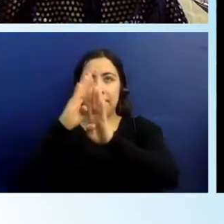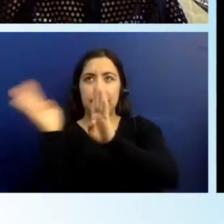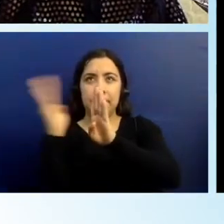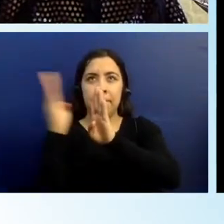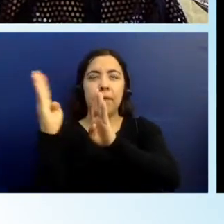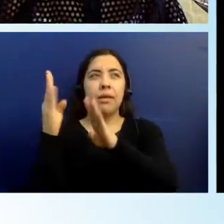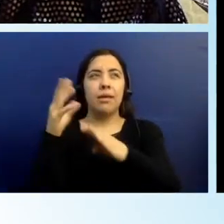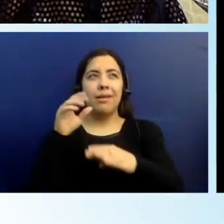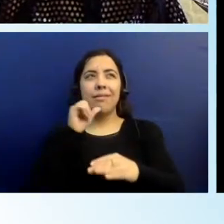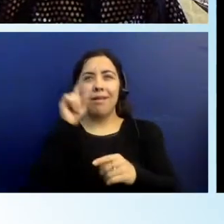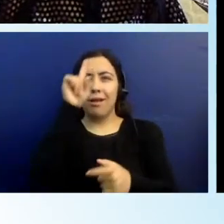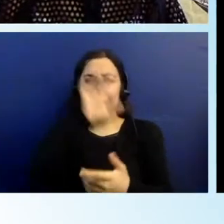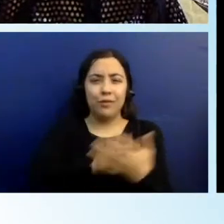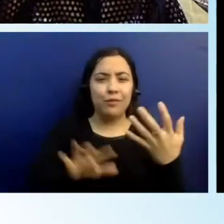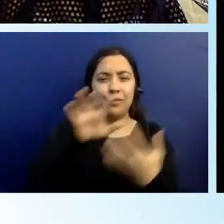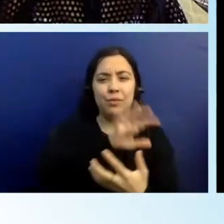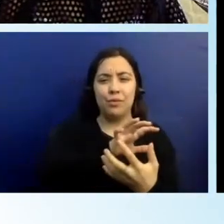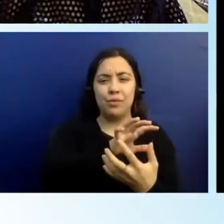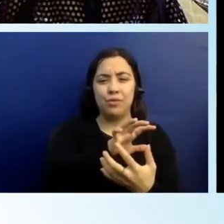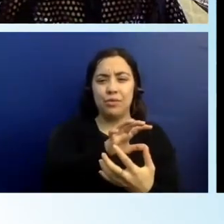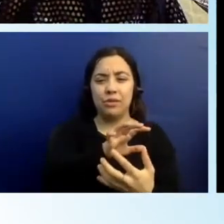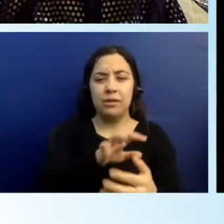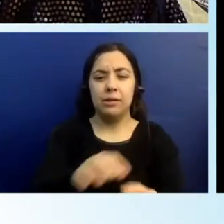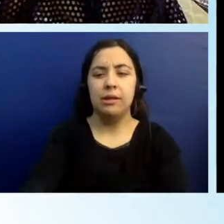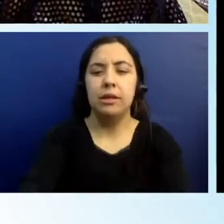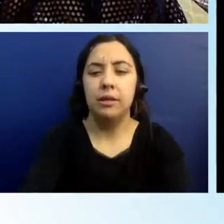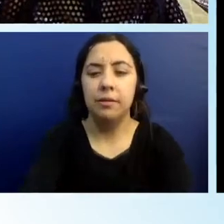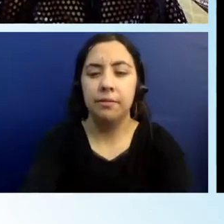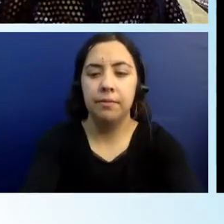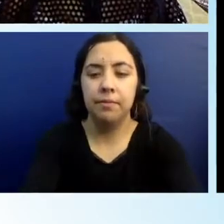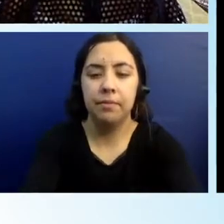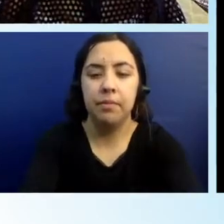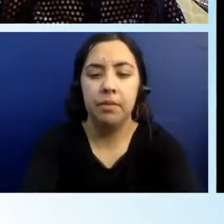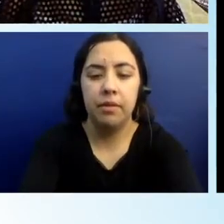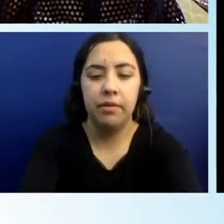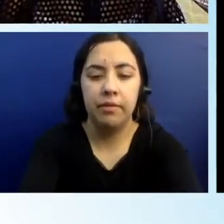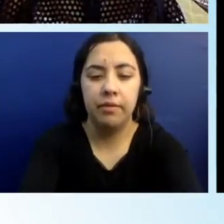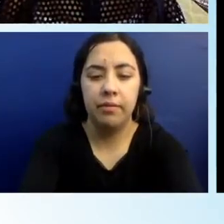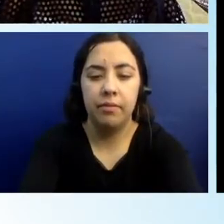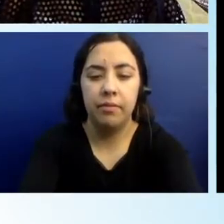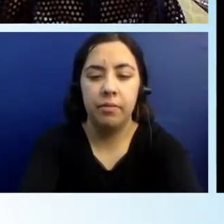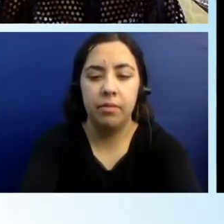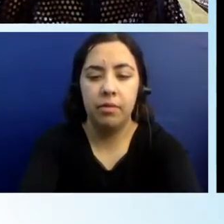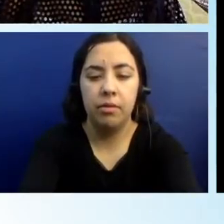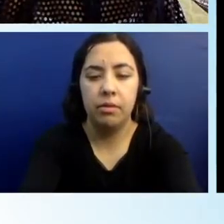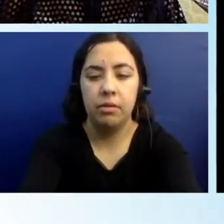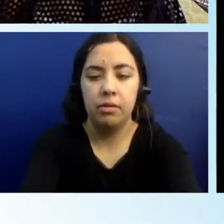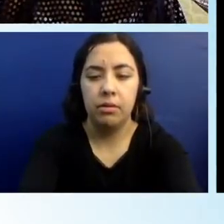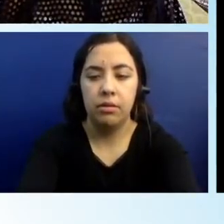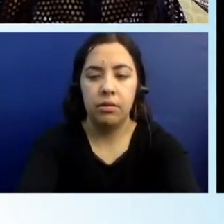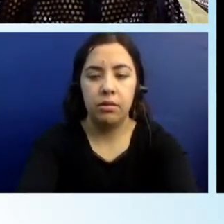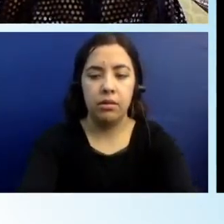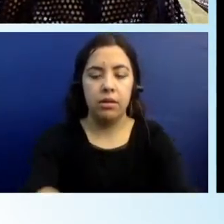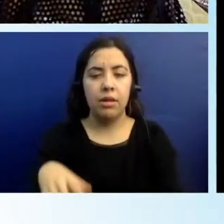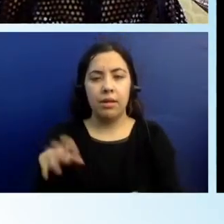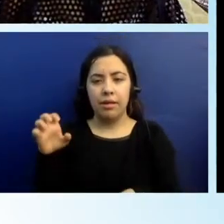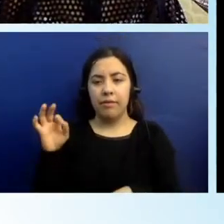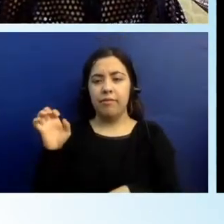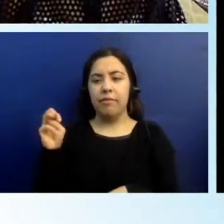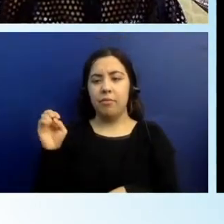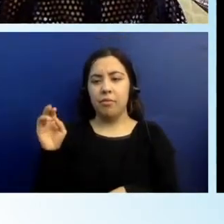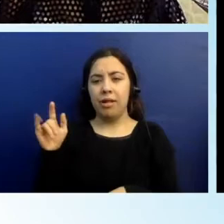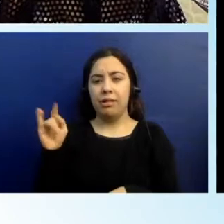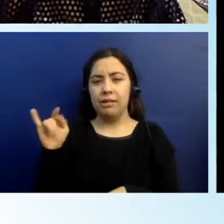confuse ephemerality with level of significance. And so I think it's important to understand that often the communities that have